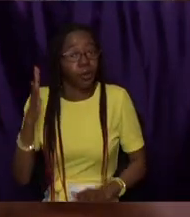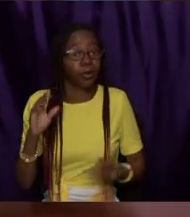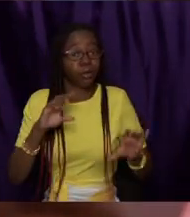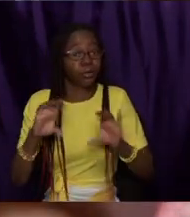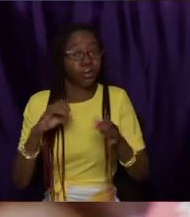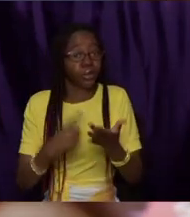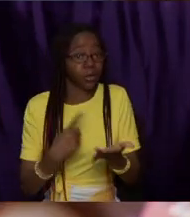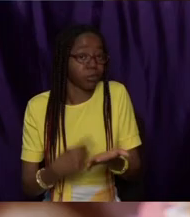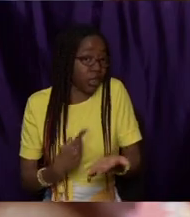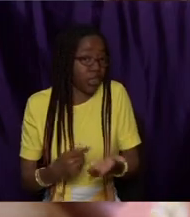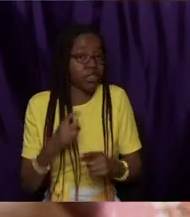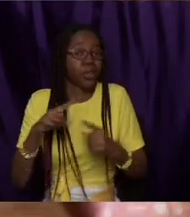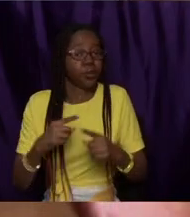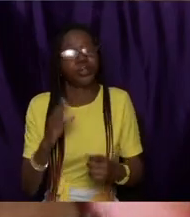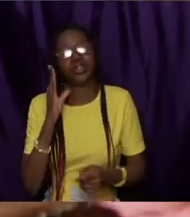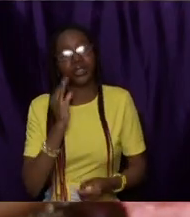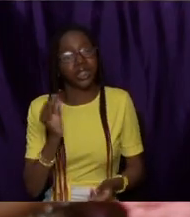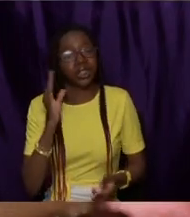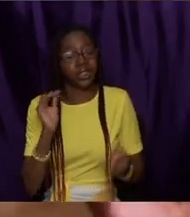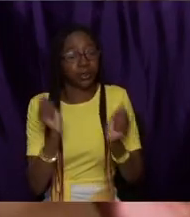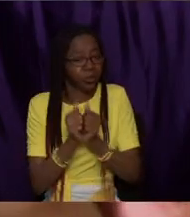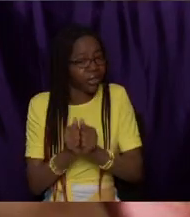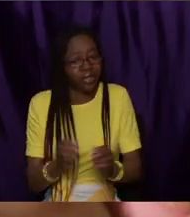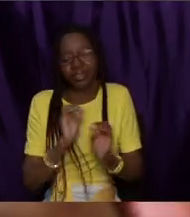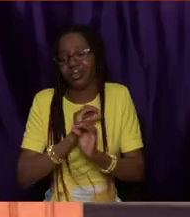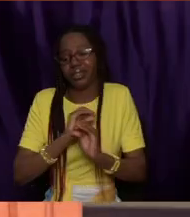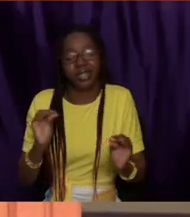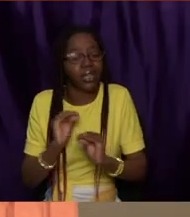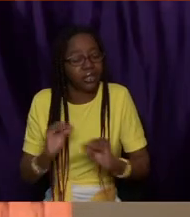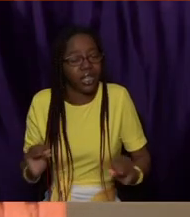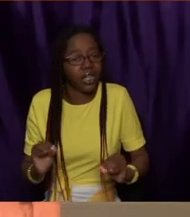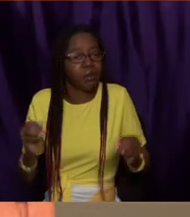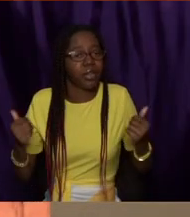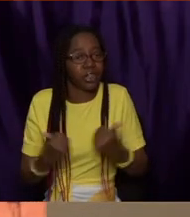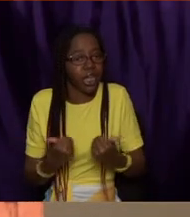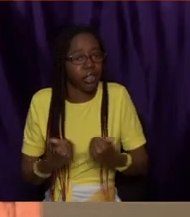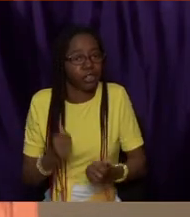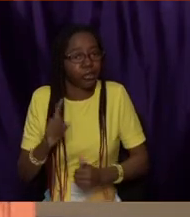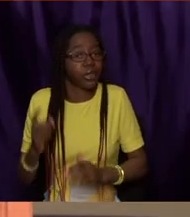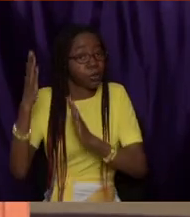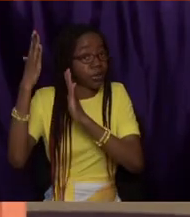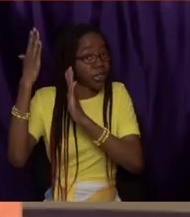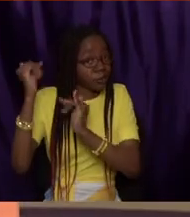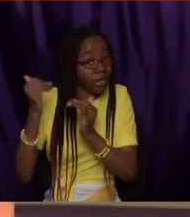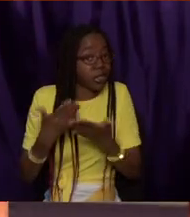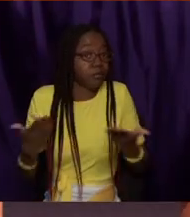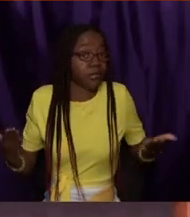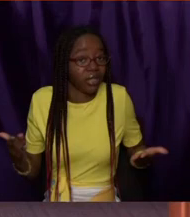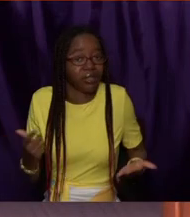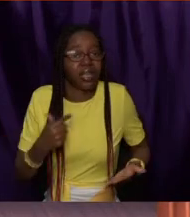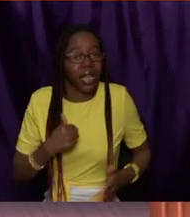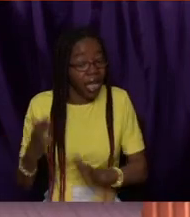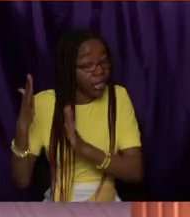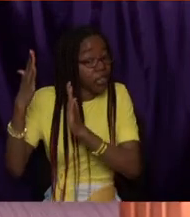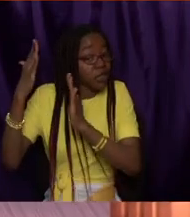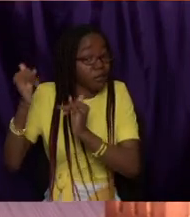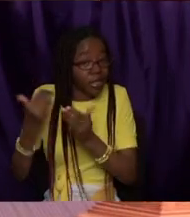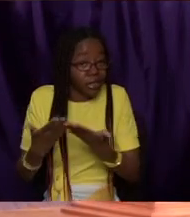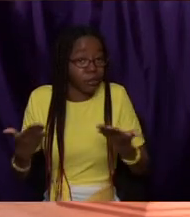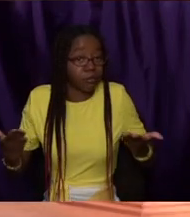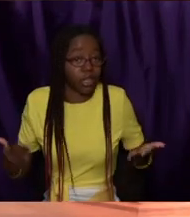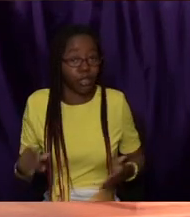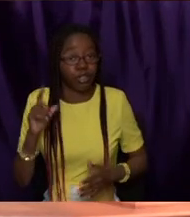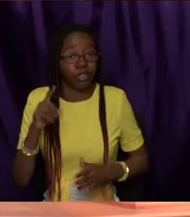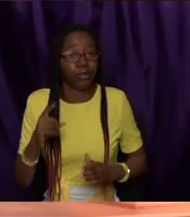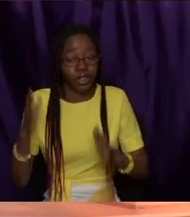some stuff. When you're dealing with it, it's nothing but a joy. But you got to expect some stuff. I expect some stuff. You got to